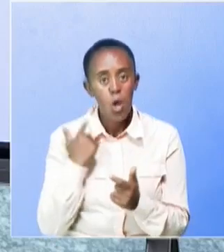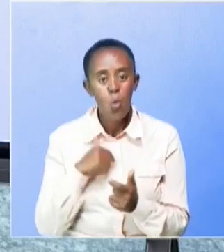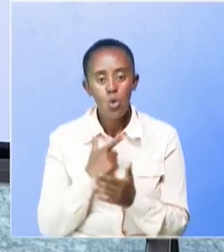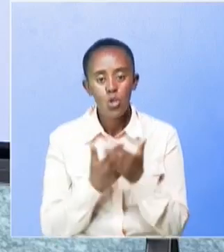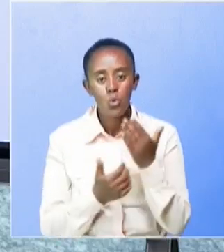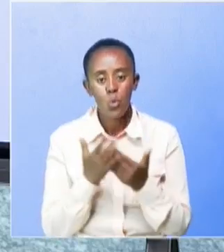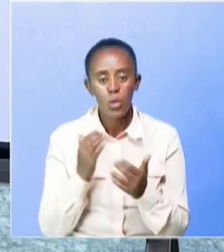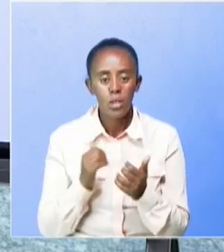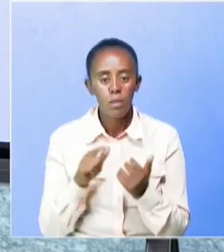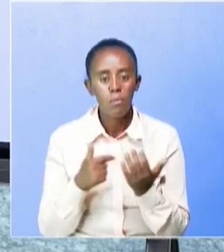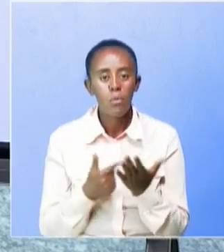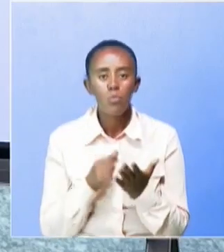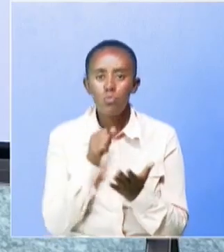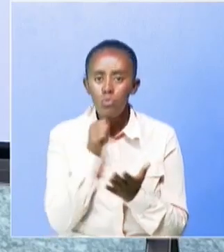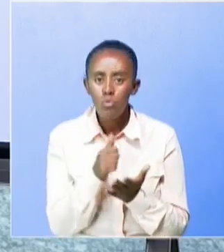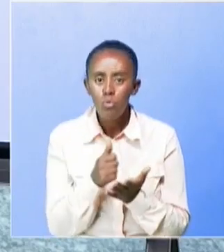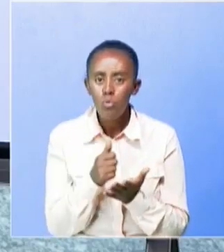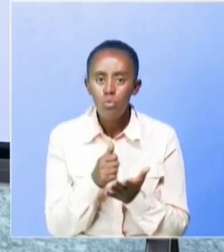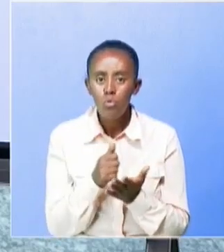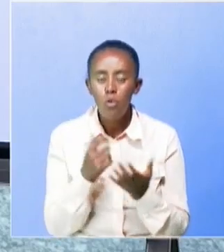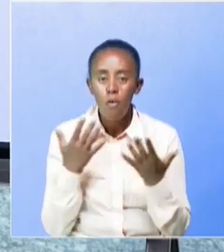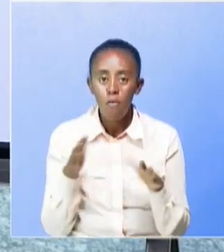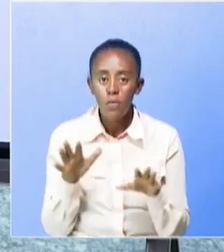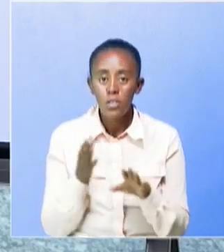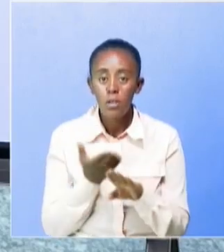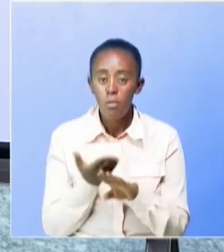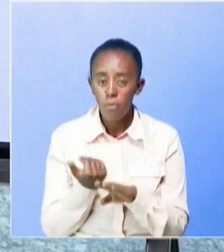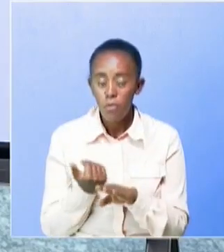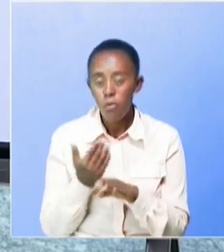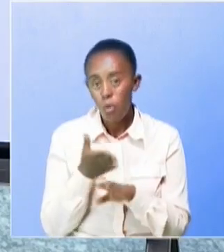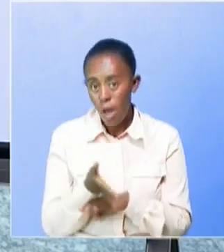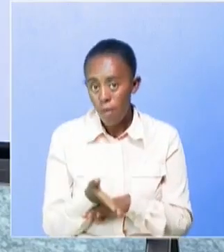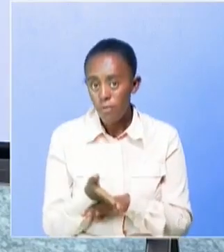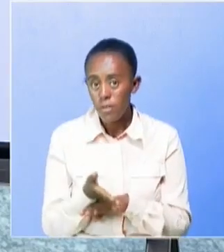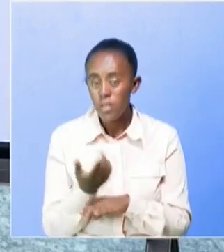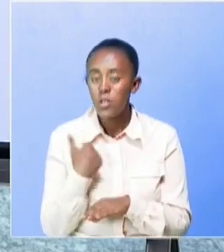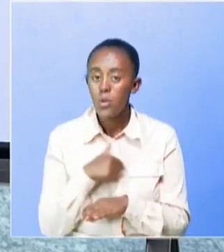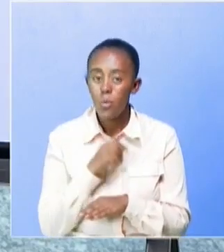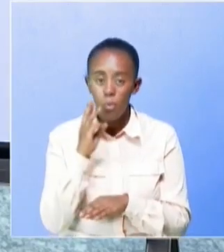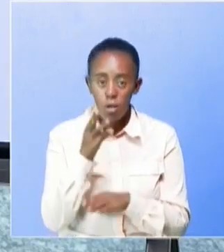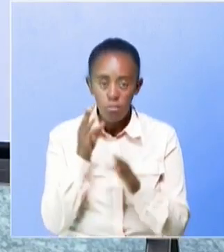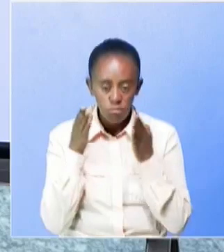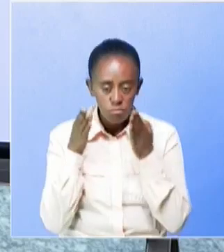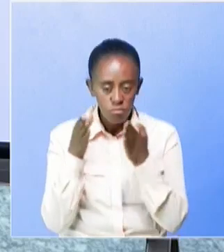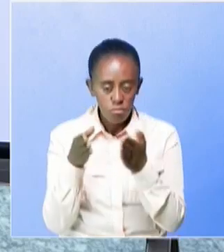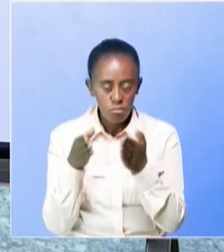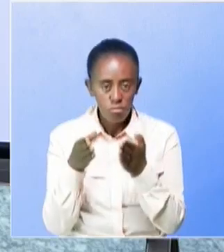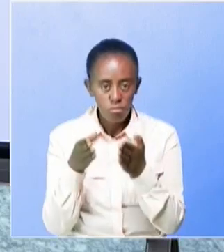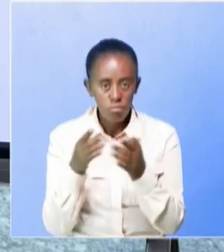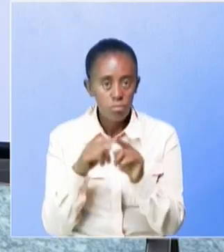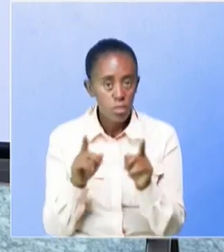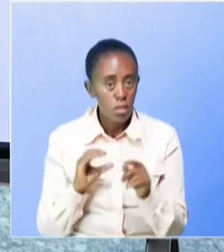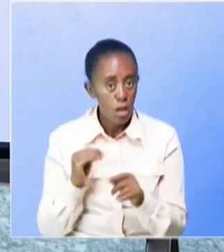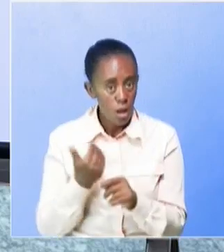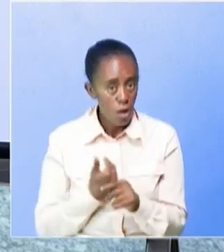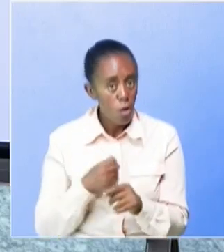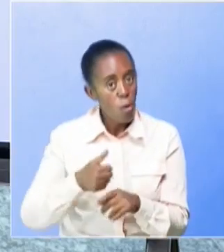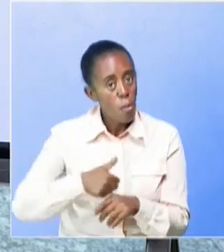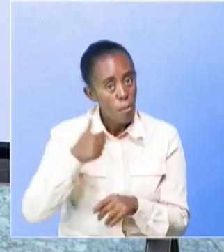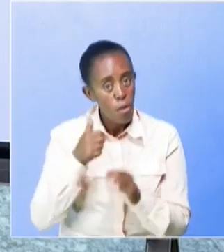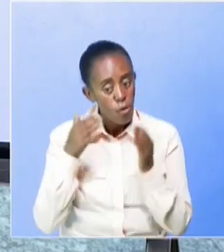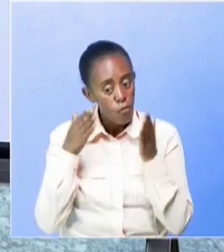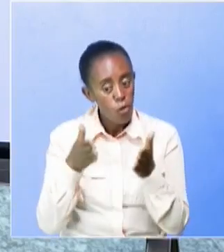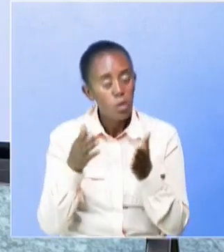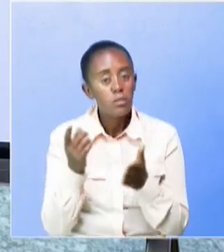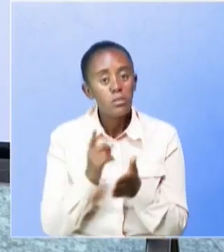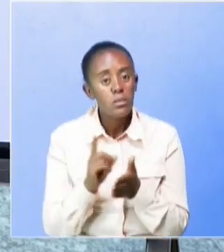about not finishing before or after. We will focus on that, but our main focus